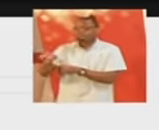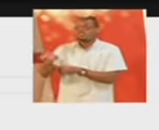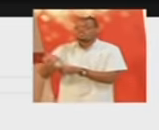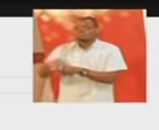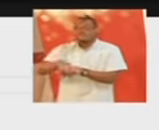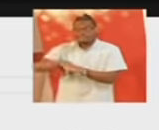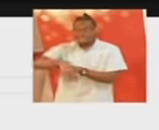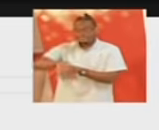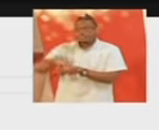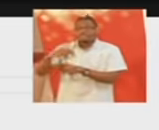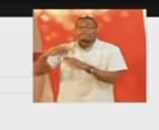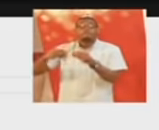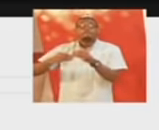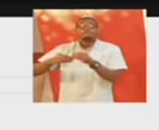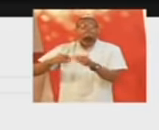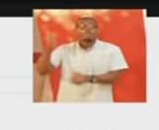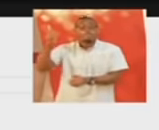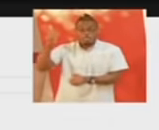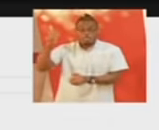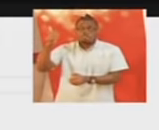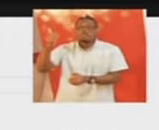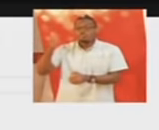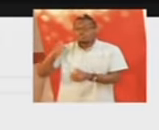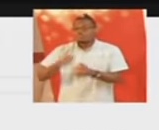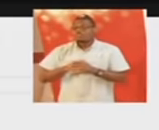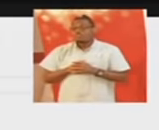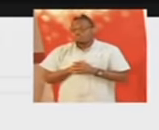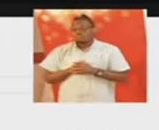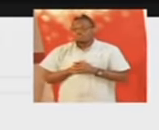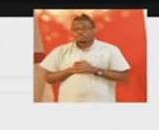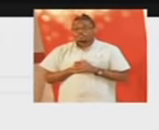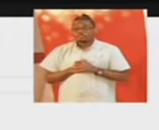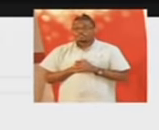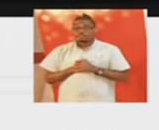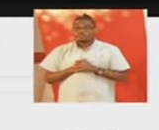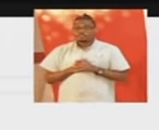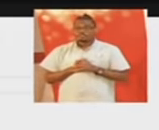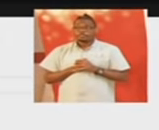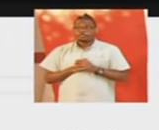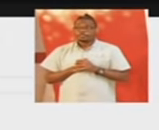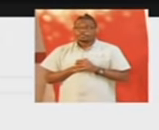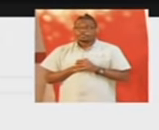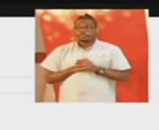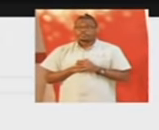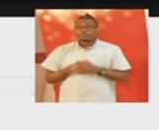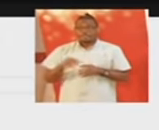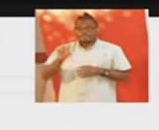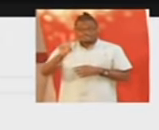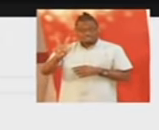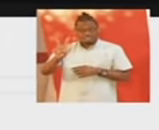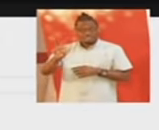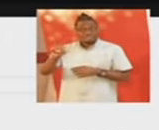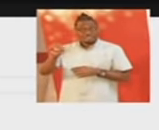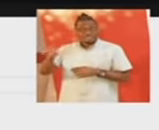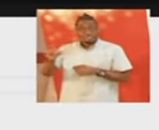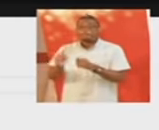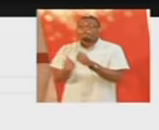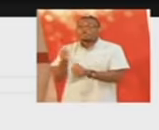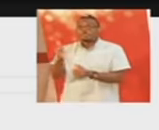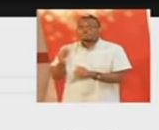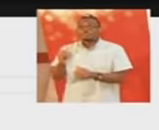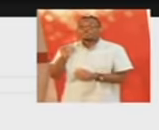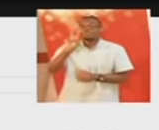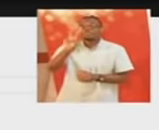in Trinidad. So looking at the largest county, we still have County Victoria, having 295